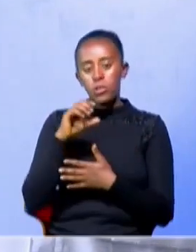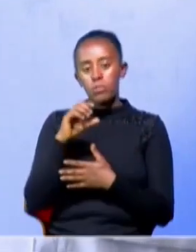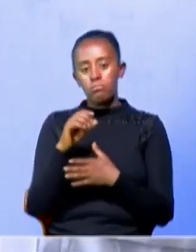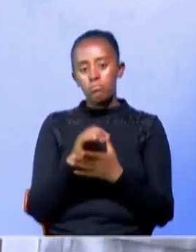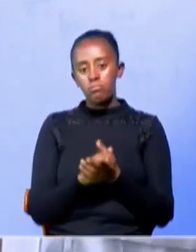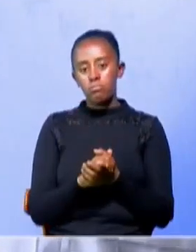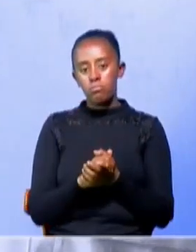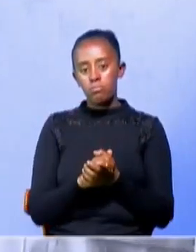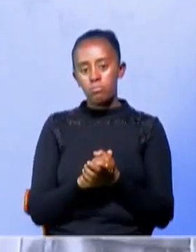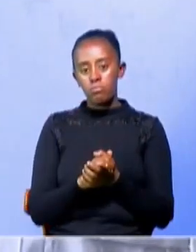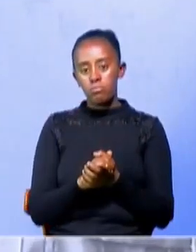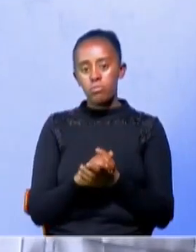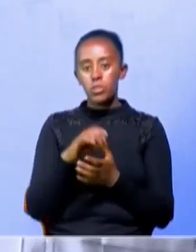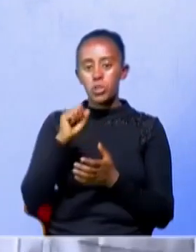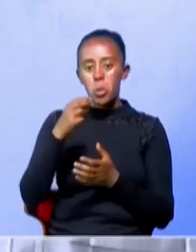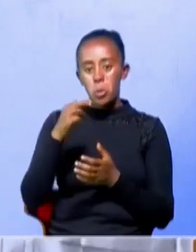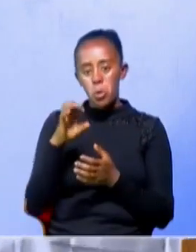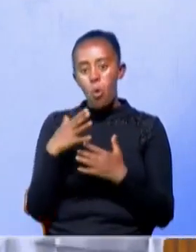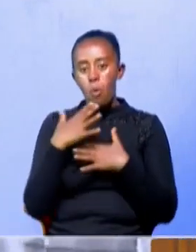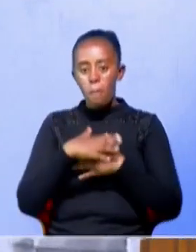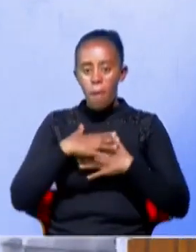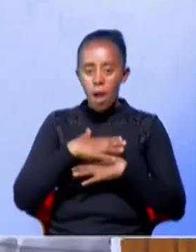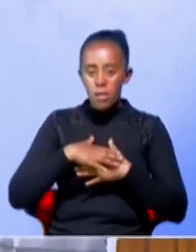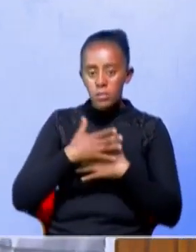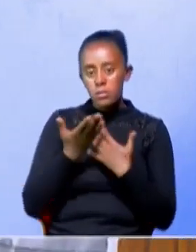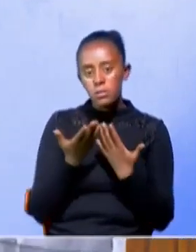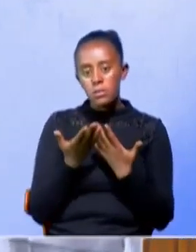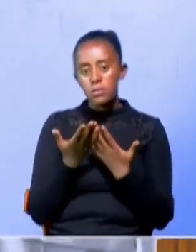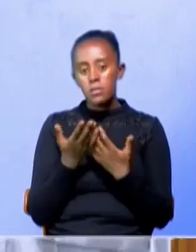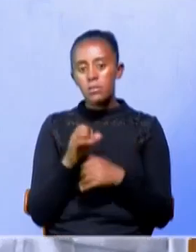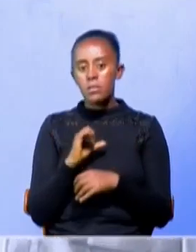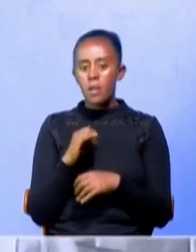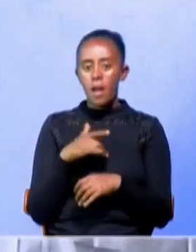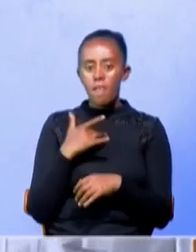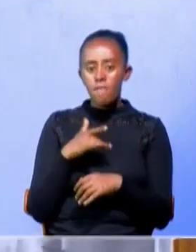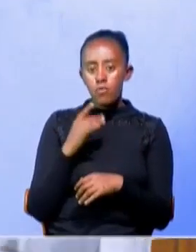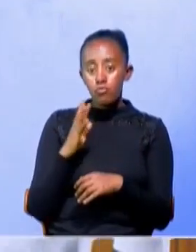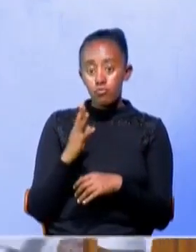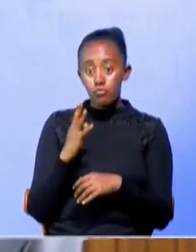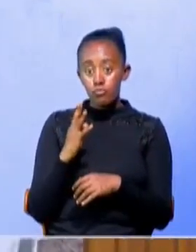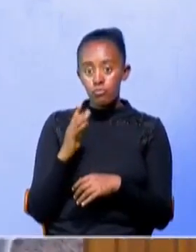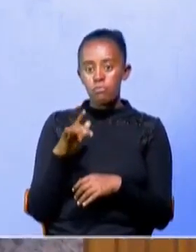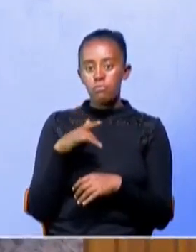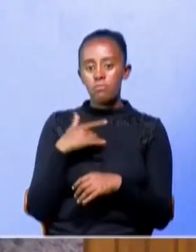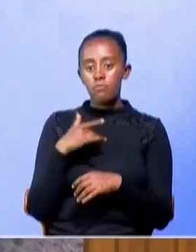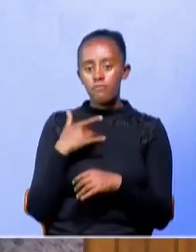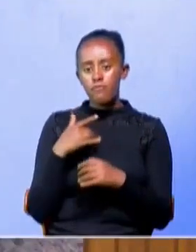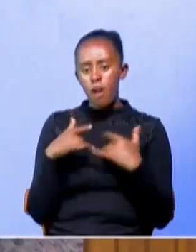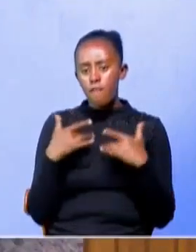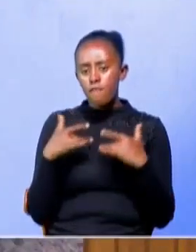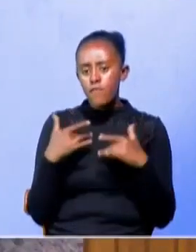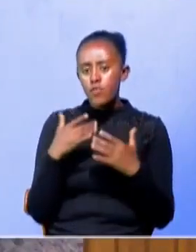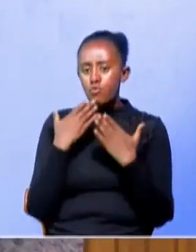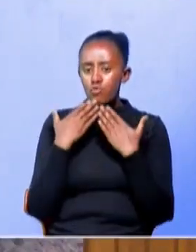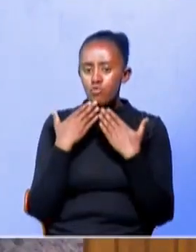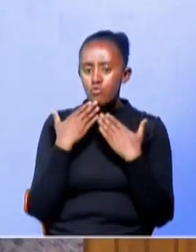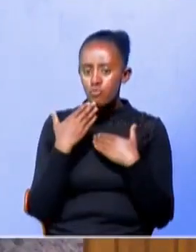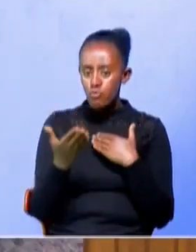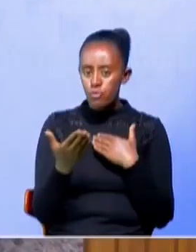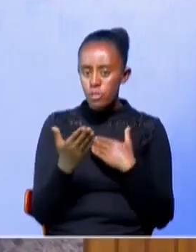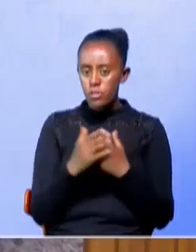just taking a bath, right? So I feel good. I feel good